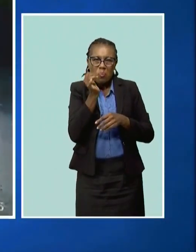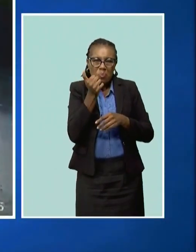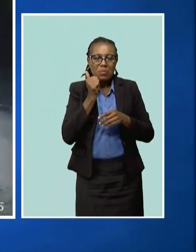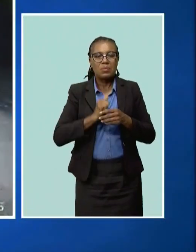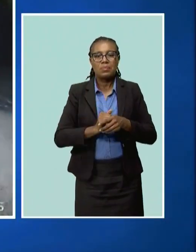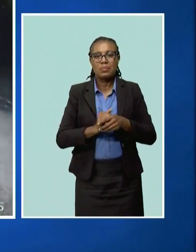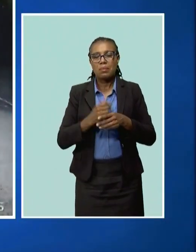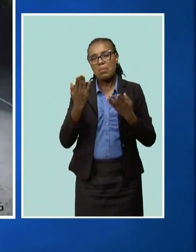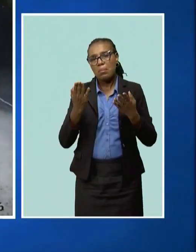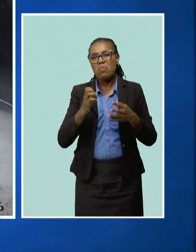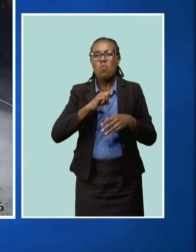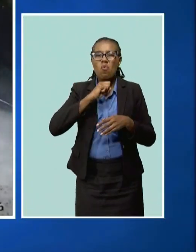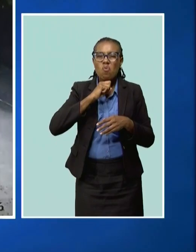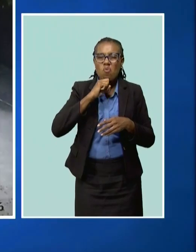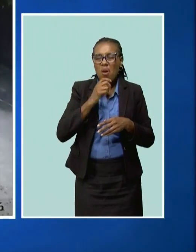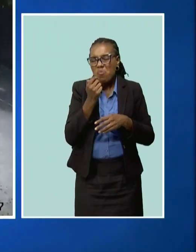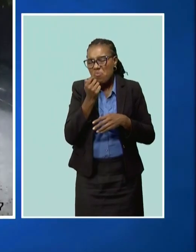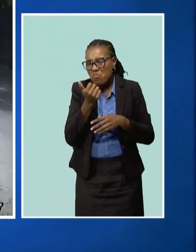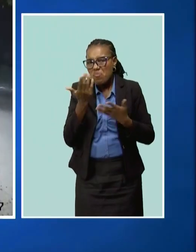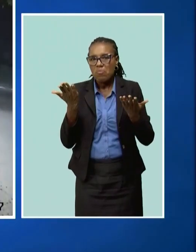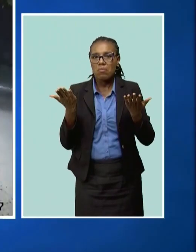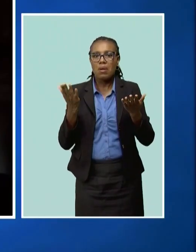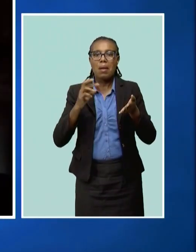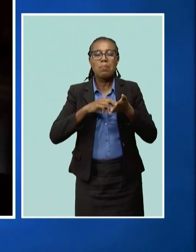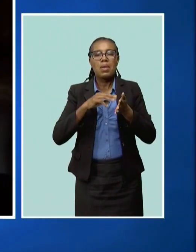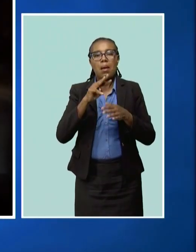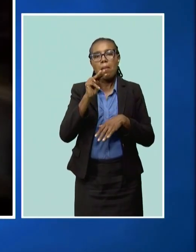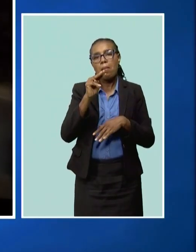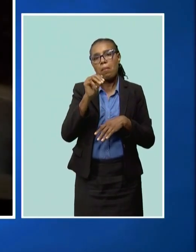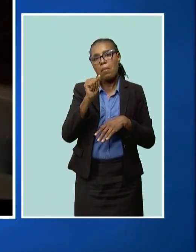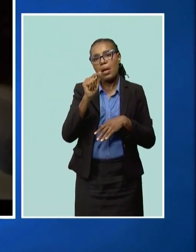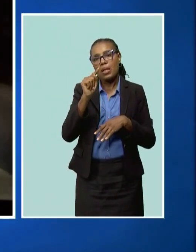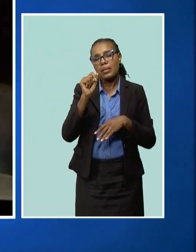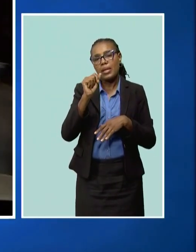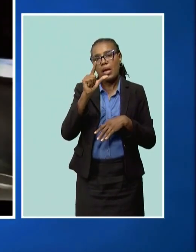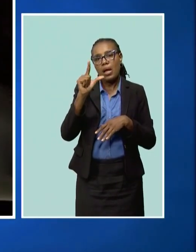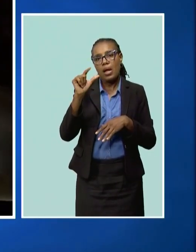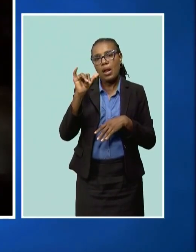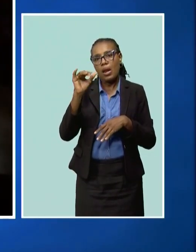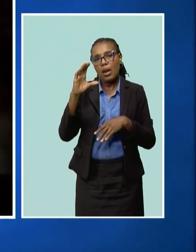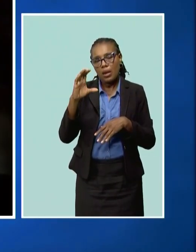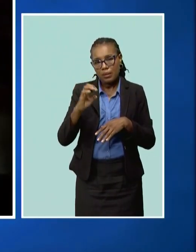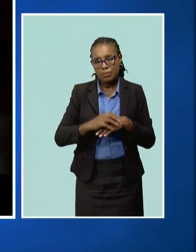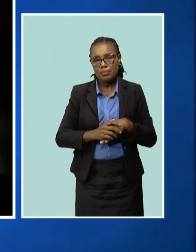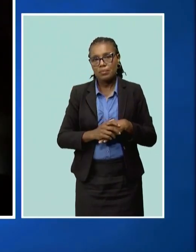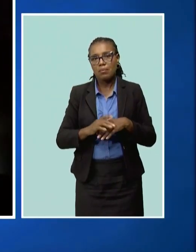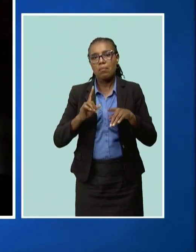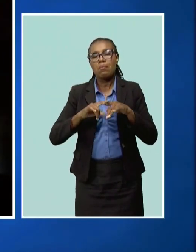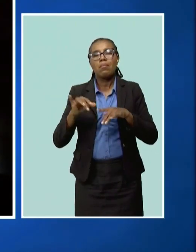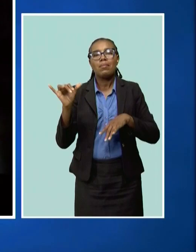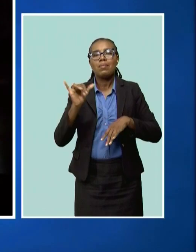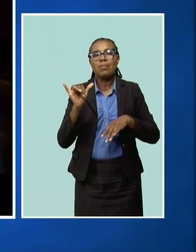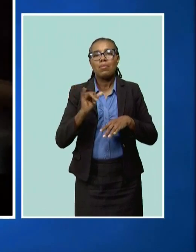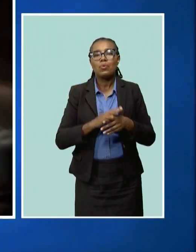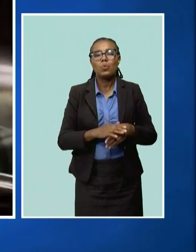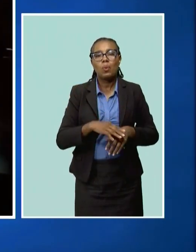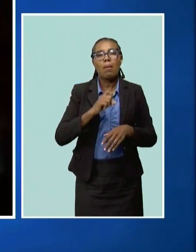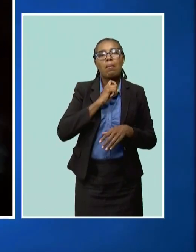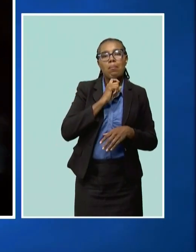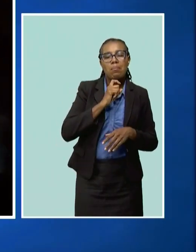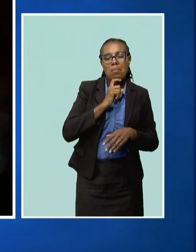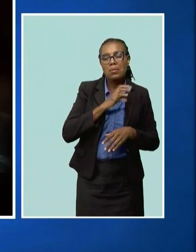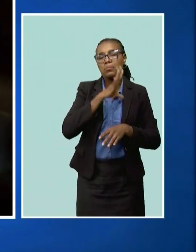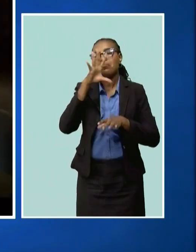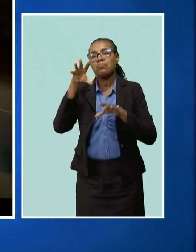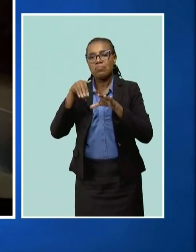sometimes a rocky fragment, well, rocky as in metallic, and then also rocky as in containing a mixture of metal and silica.